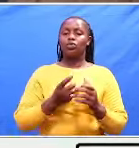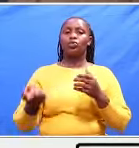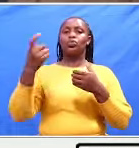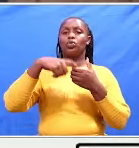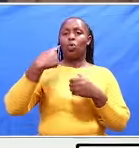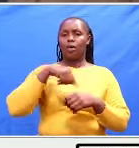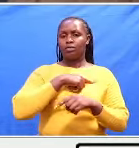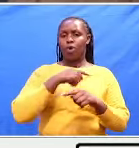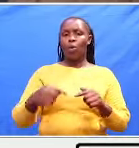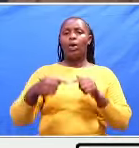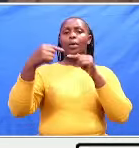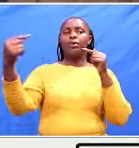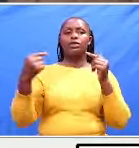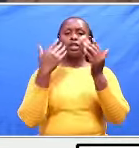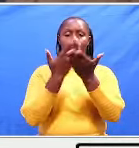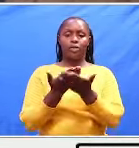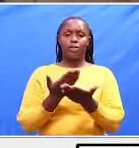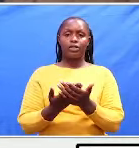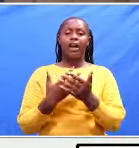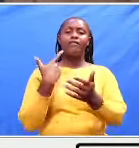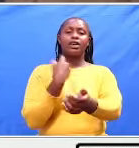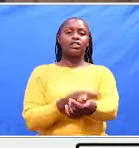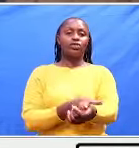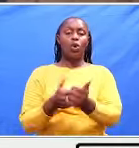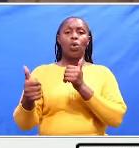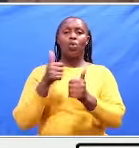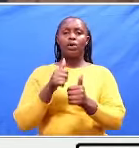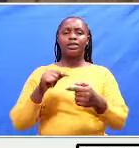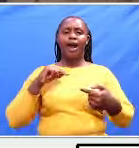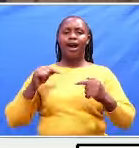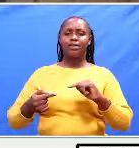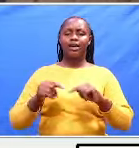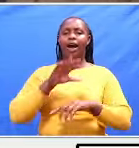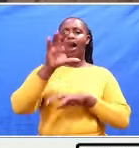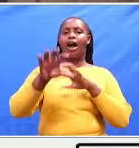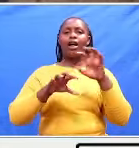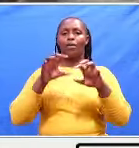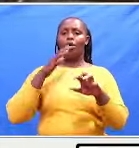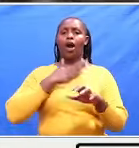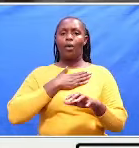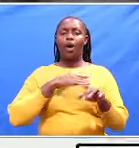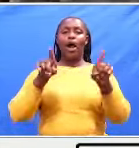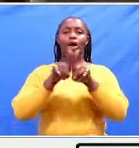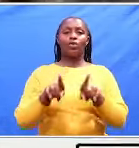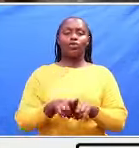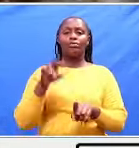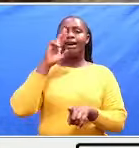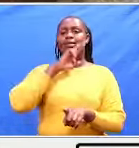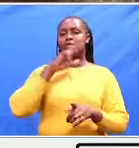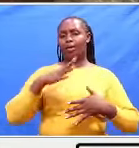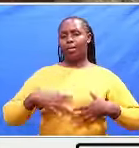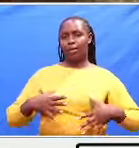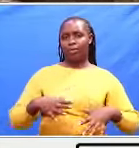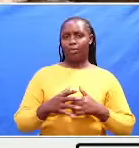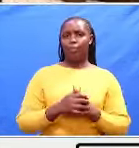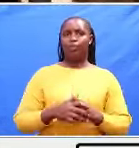opposing the proposed vaccinations, which clearly hurt our animals and endanger our people. And warns it may lead